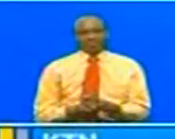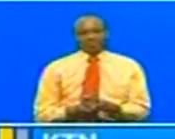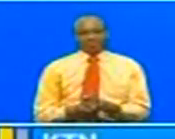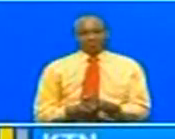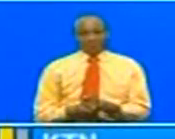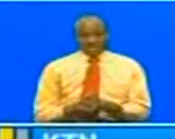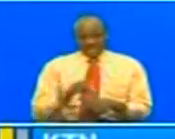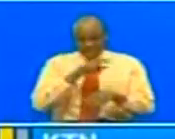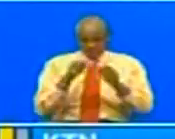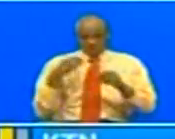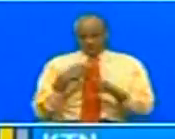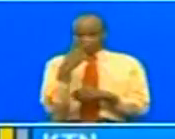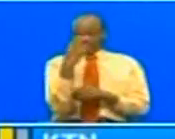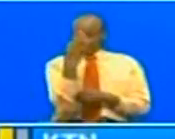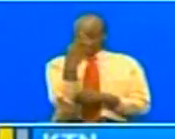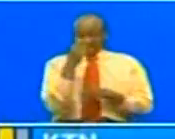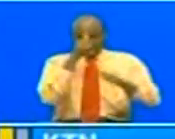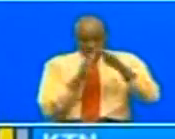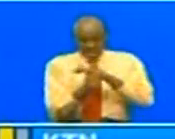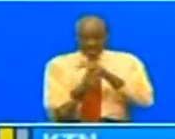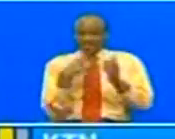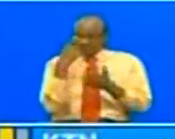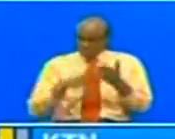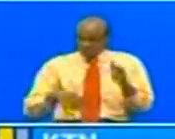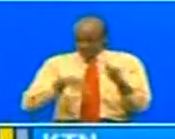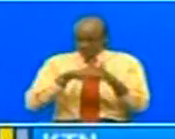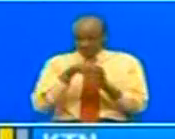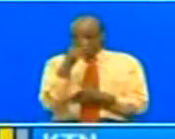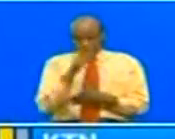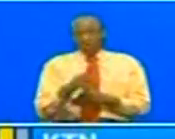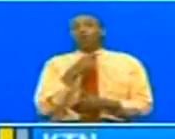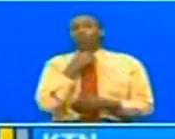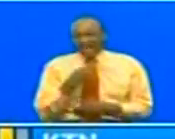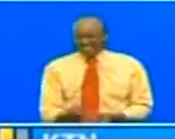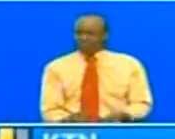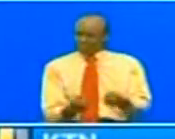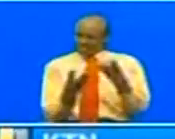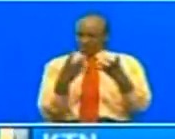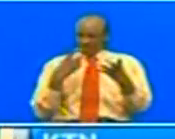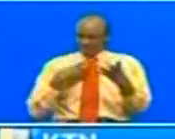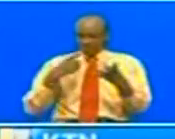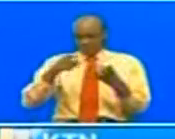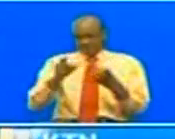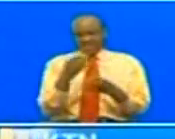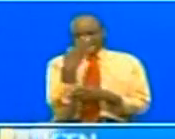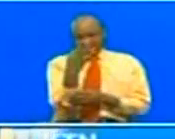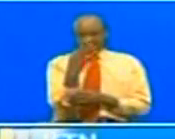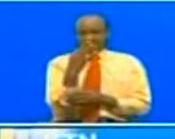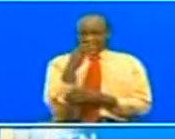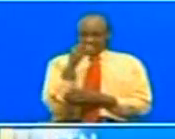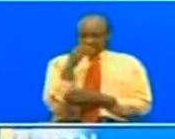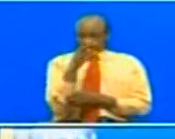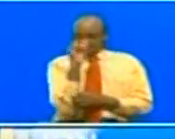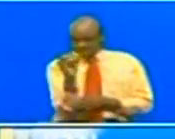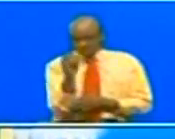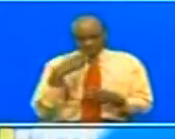The national under-23 football team admits that they require a miracle to overturn the 3-0 deficit during the second leg of the African